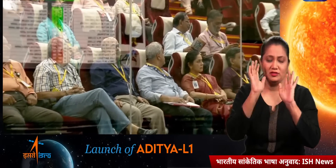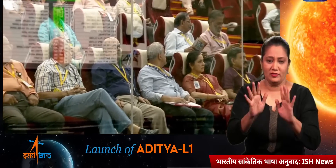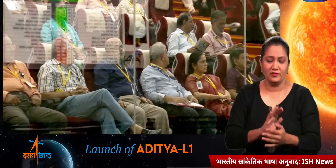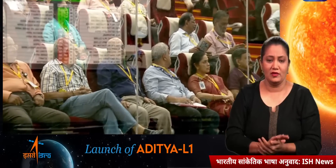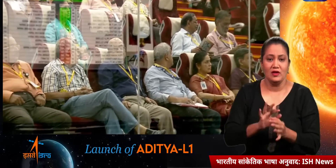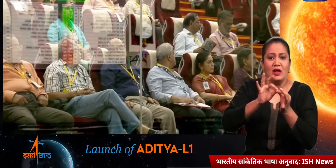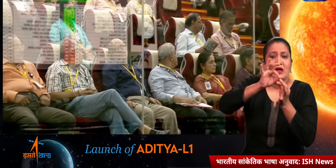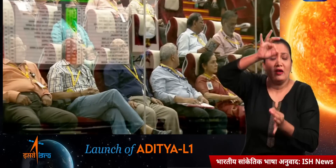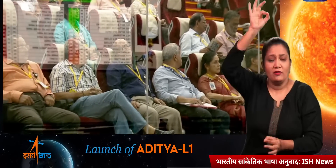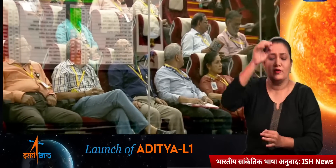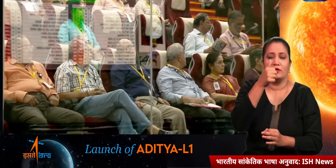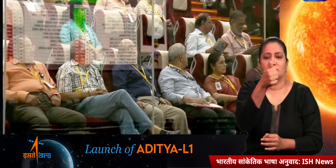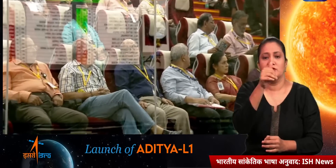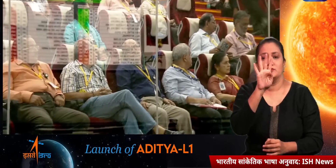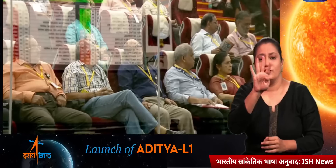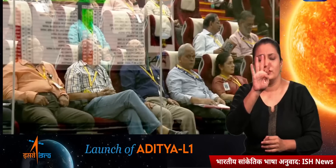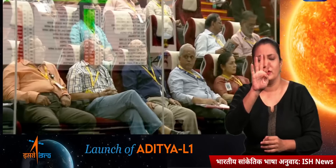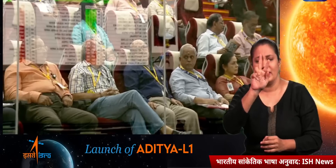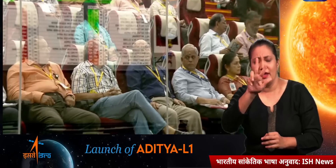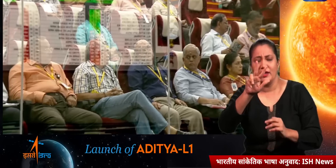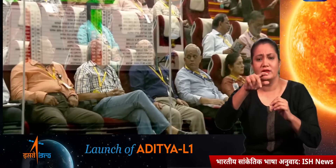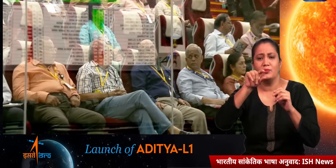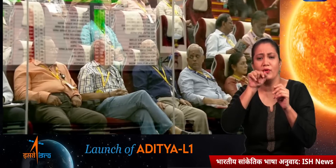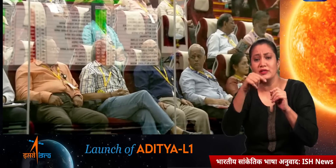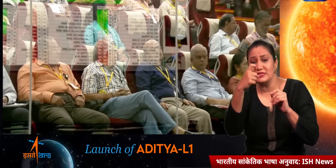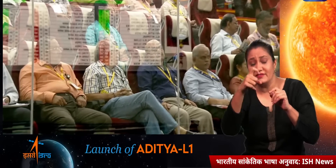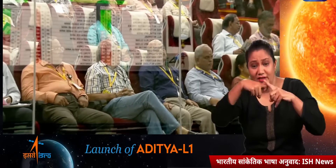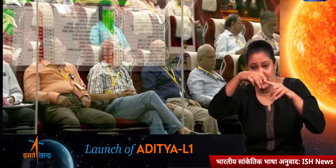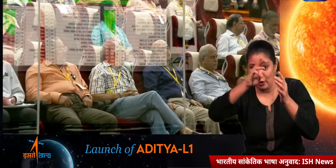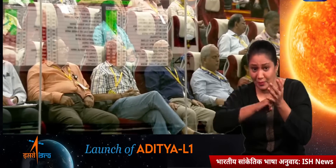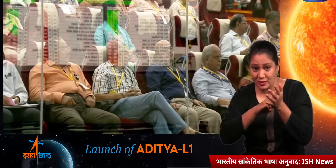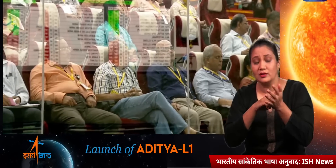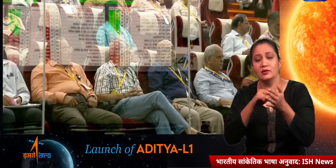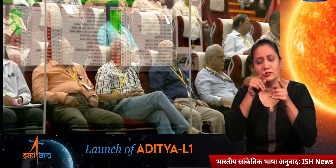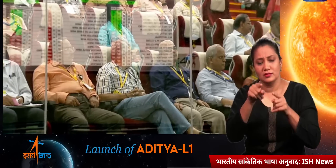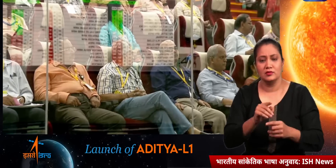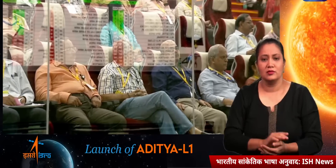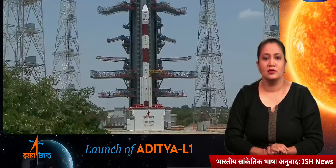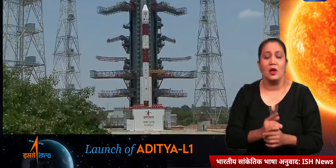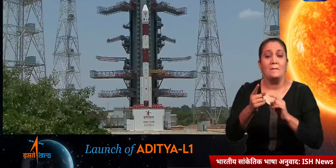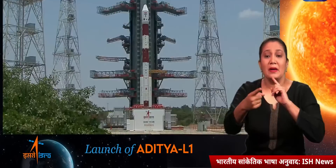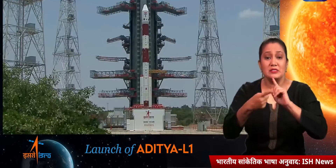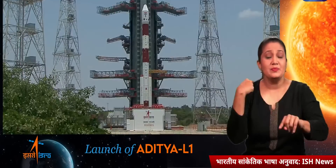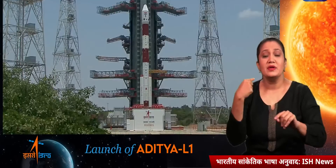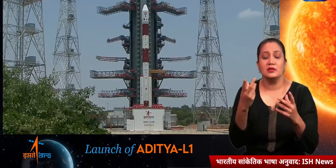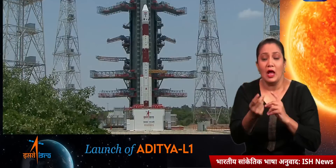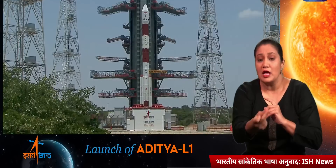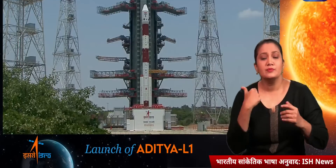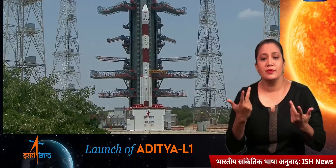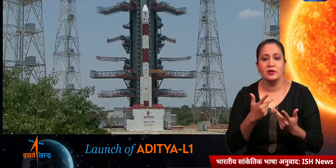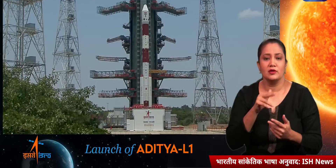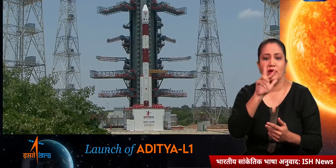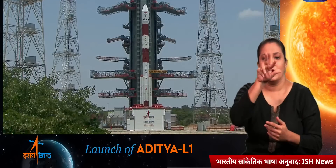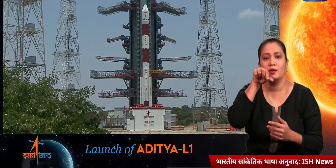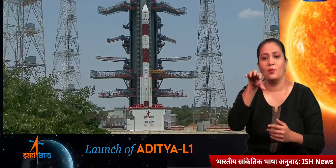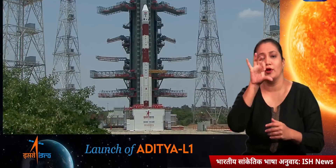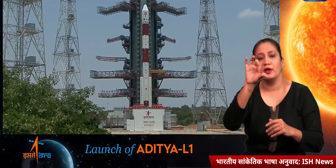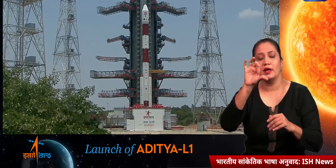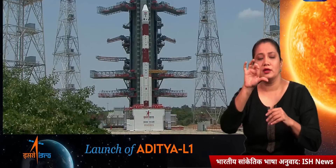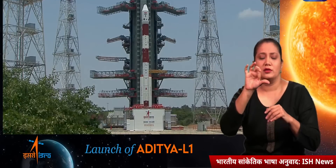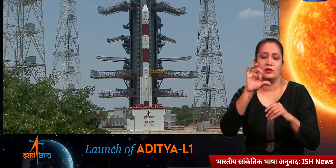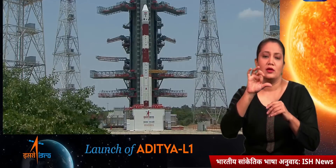of 648.7 kilometers and a relative velocity of 8.9 kilometers per